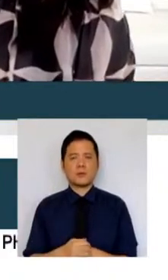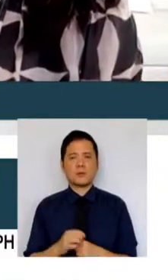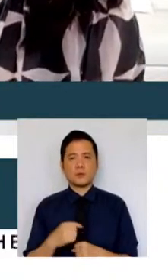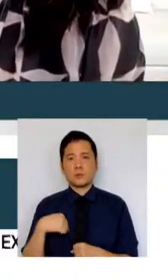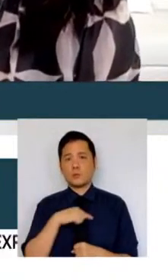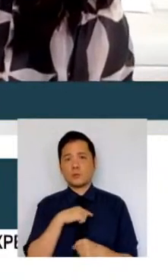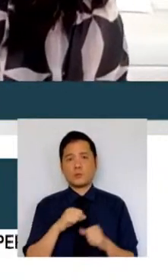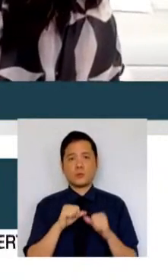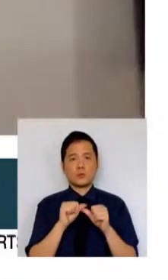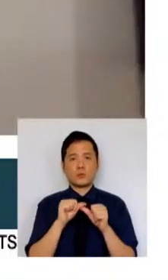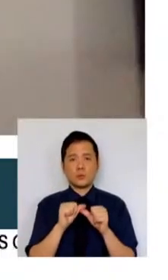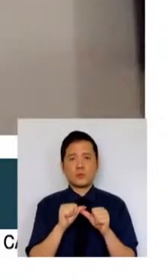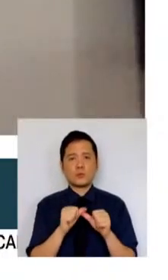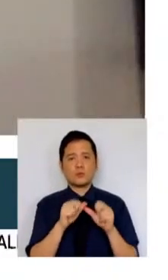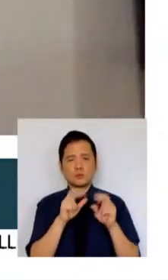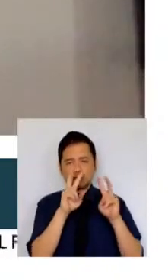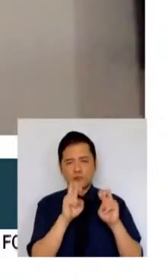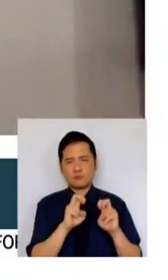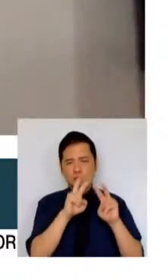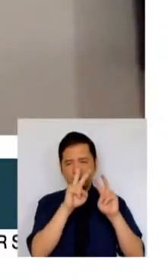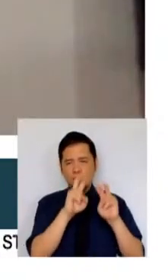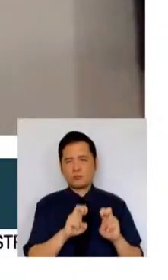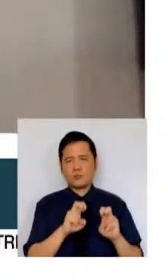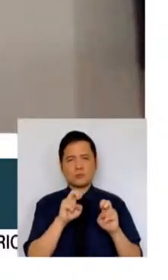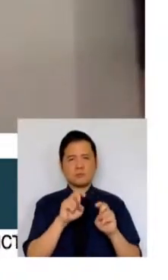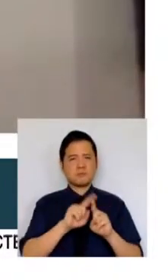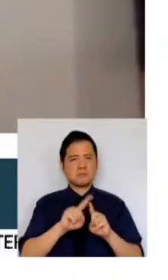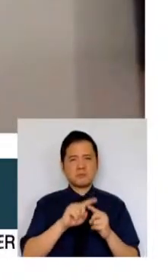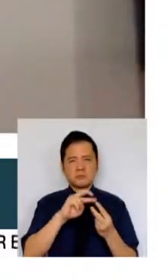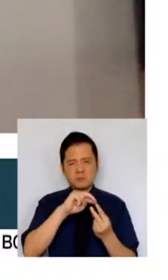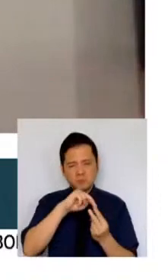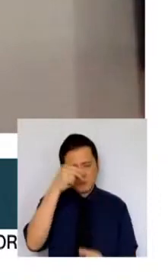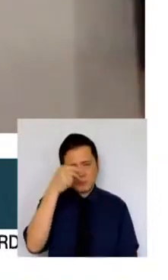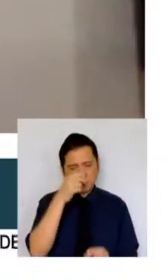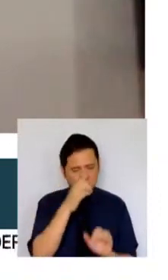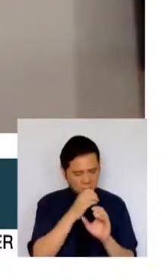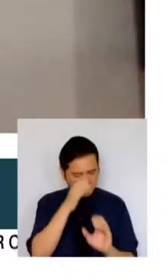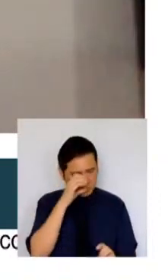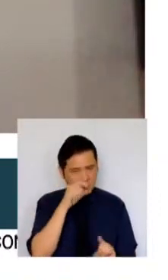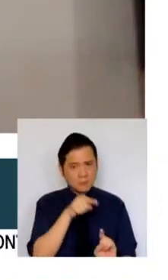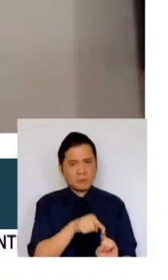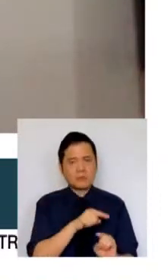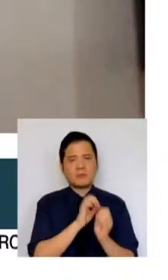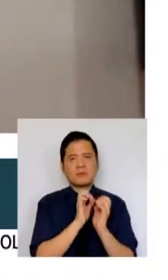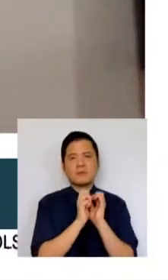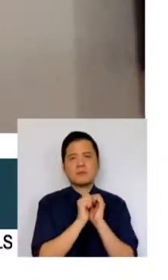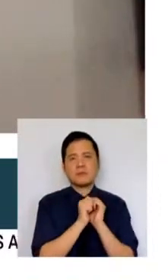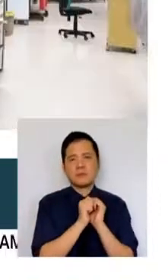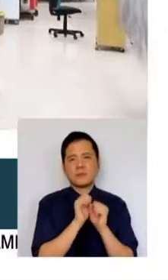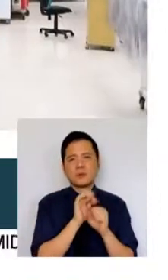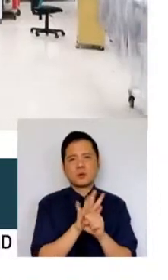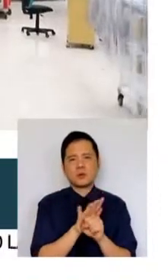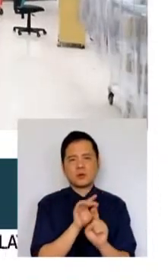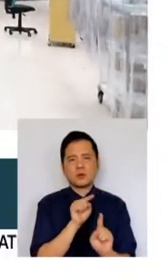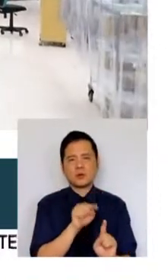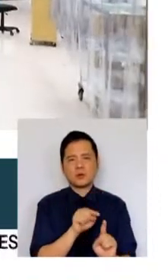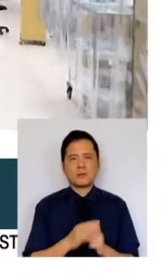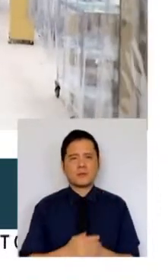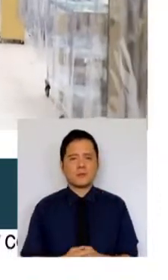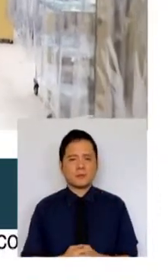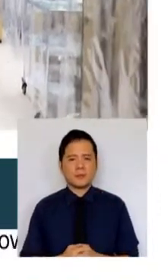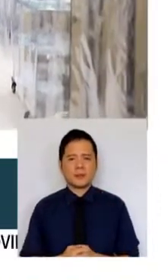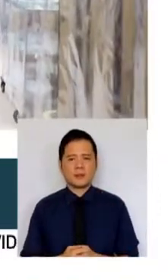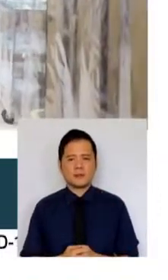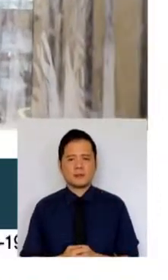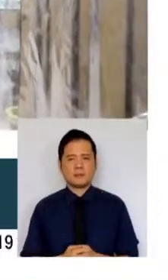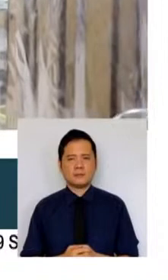the sequencing of this Omicron virus, it looks like we will presume that the Omicron is here, but